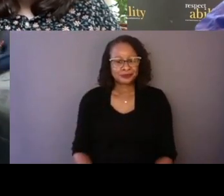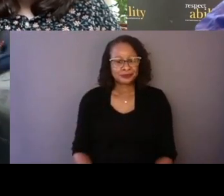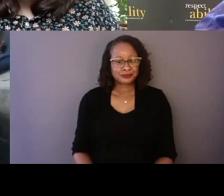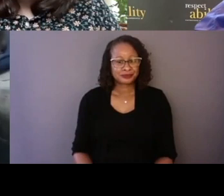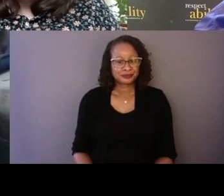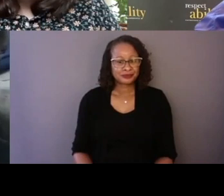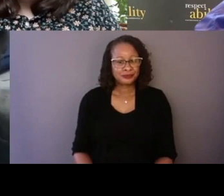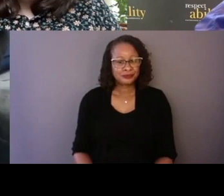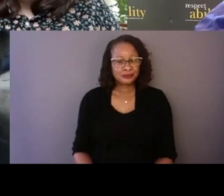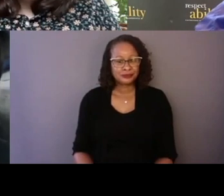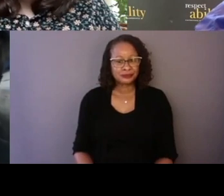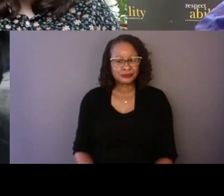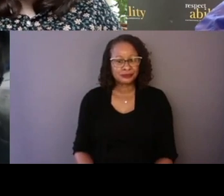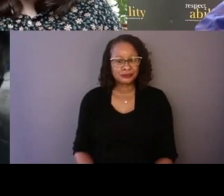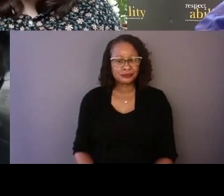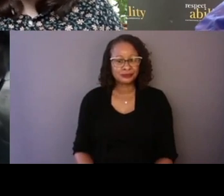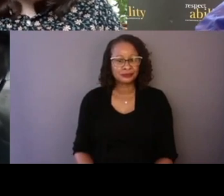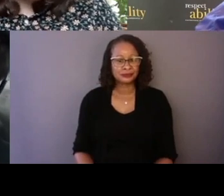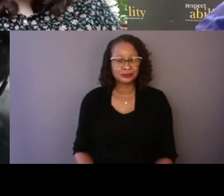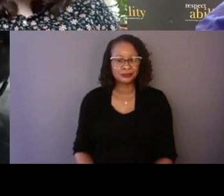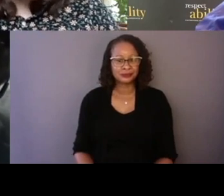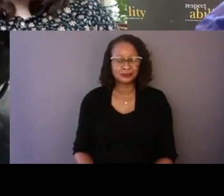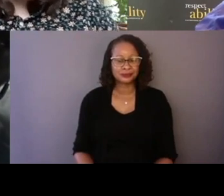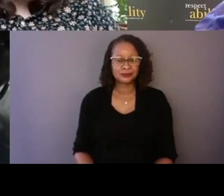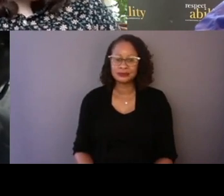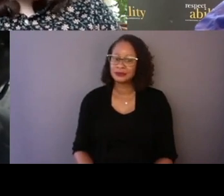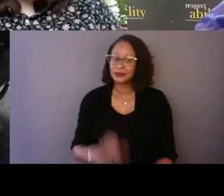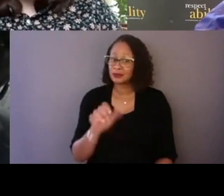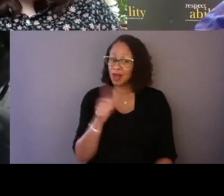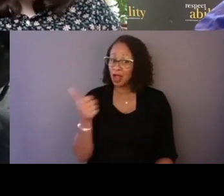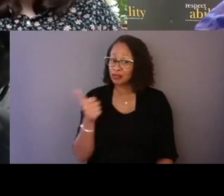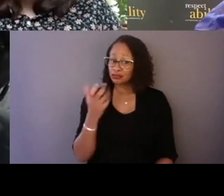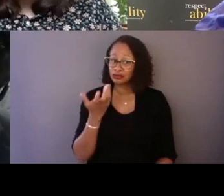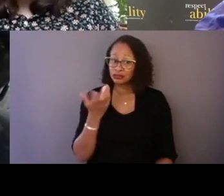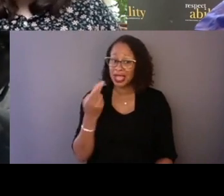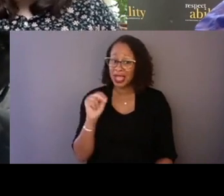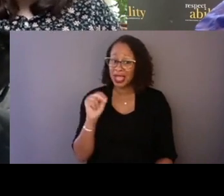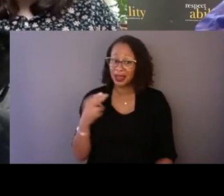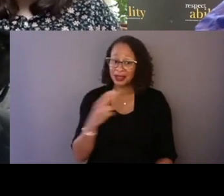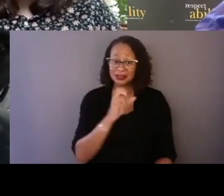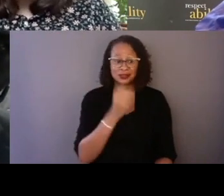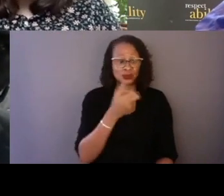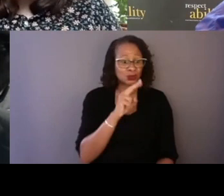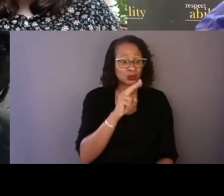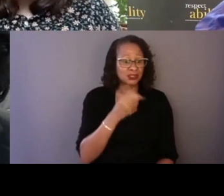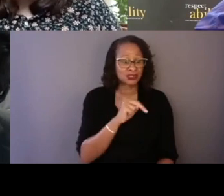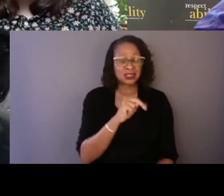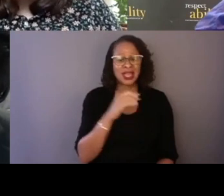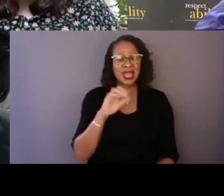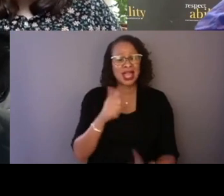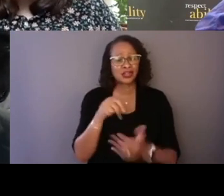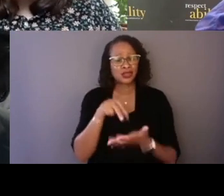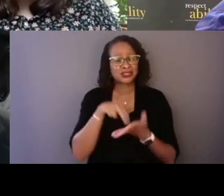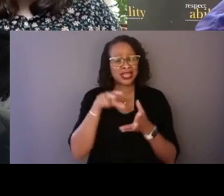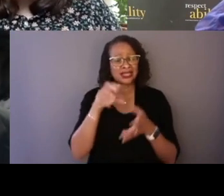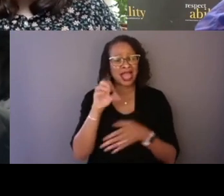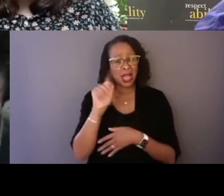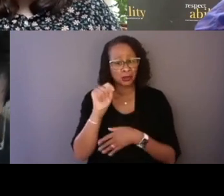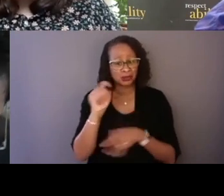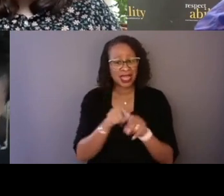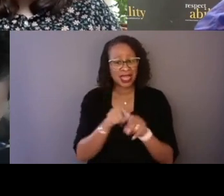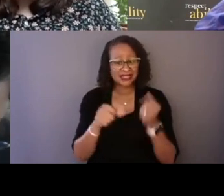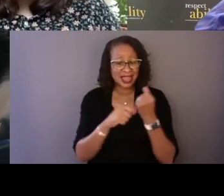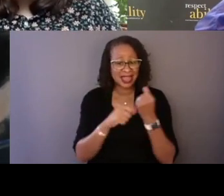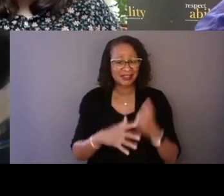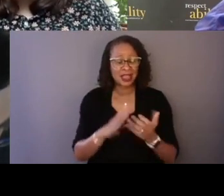panelists have perspective to add to that question of how you can stand out as an advocate without becoming the token. And I know